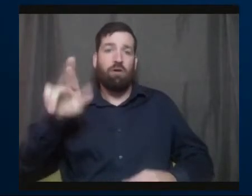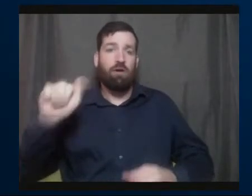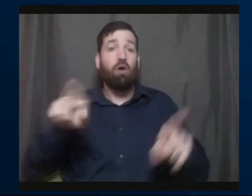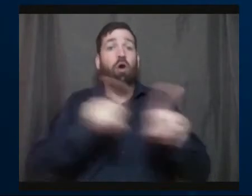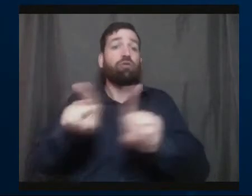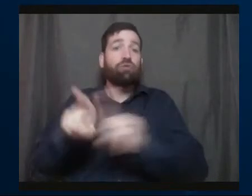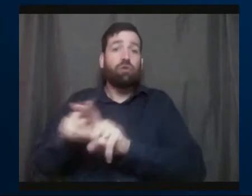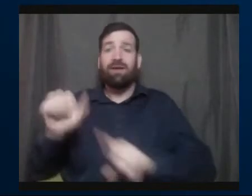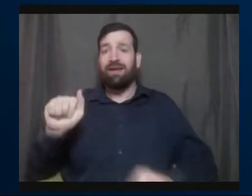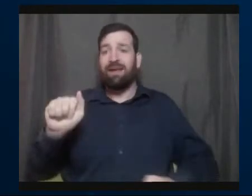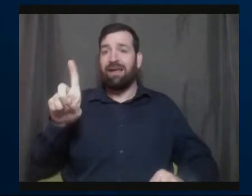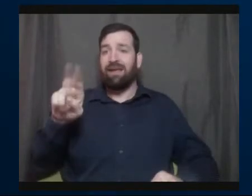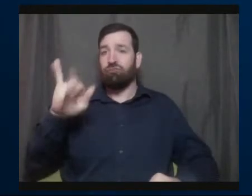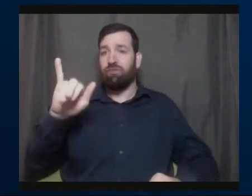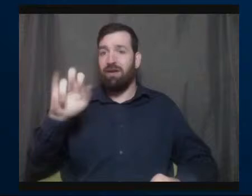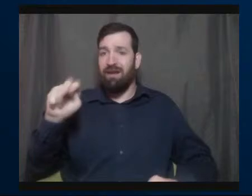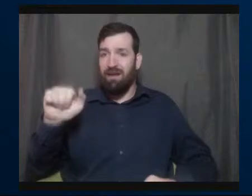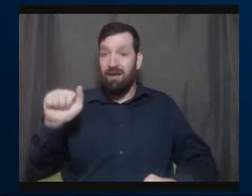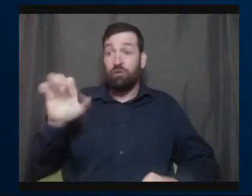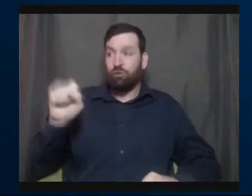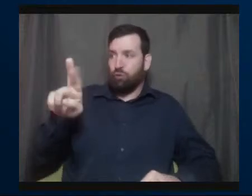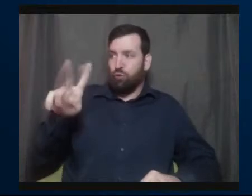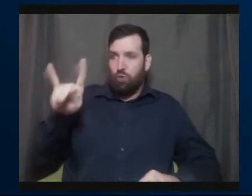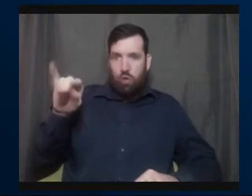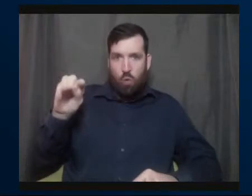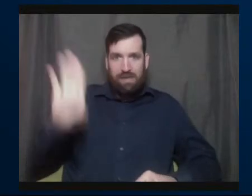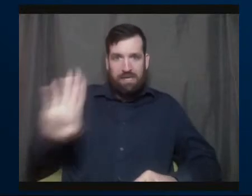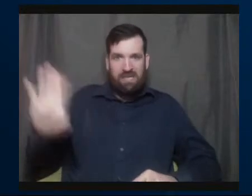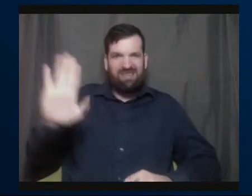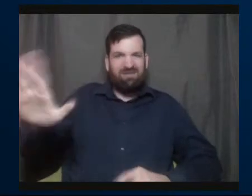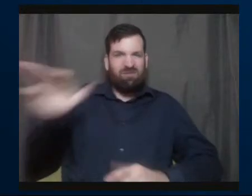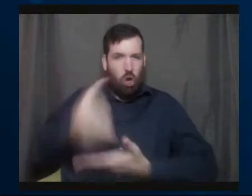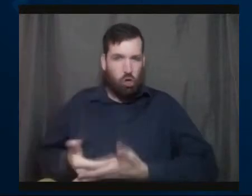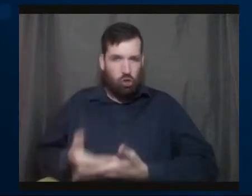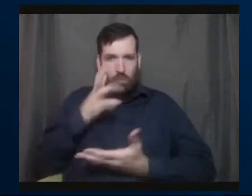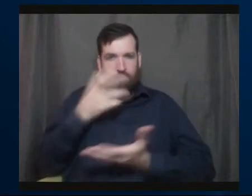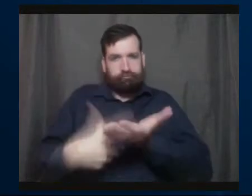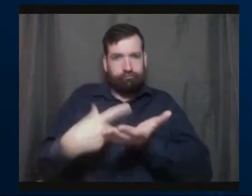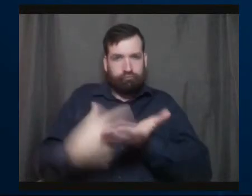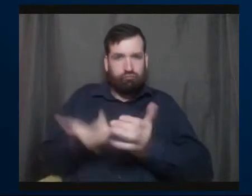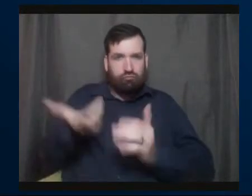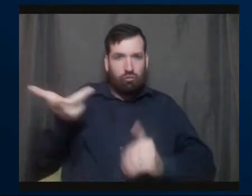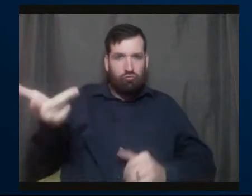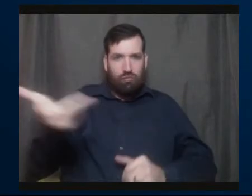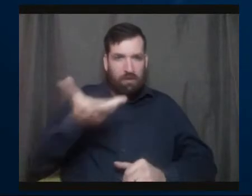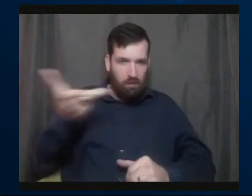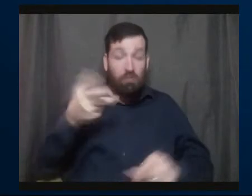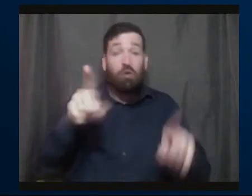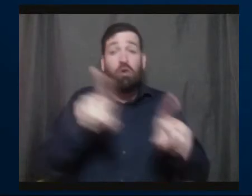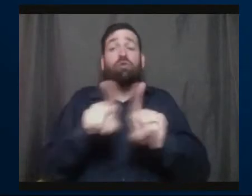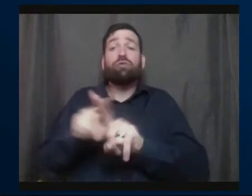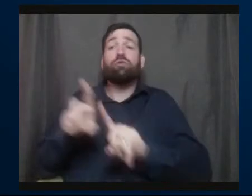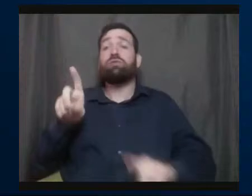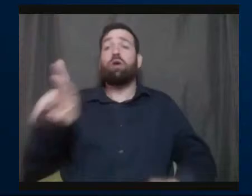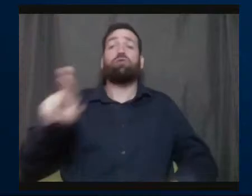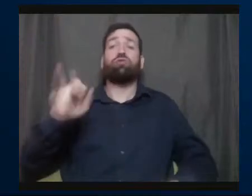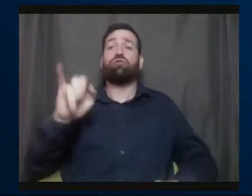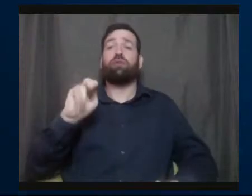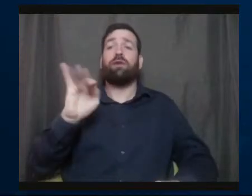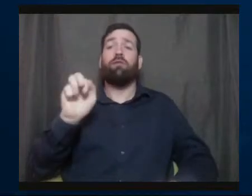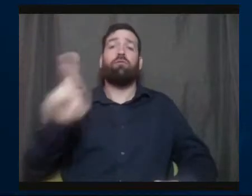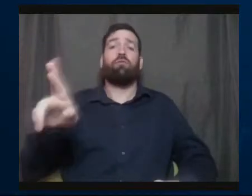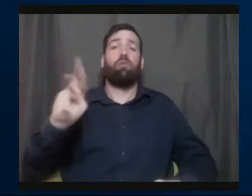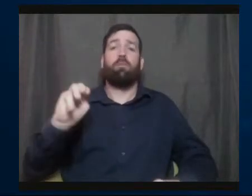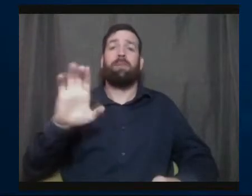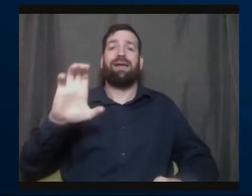in Studio B. That is their daughter. So we're going to talk to all three family members today, along with Dr. Jennifer McAllister. She is a bariatric surgeon here